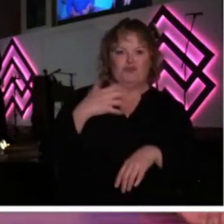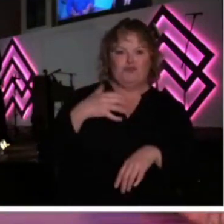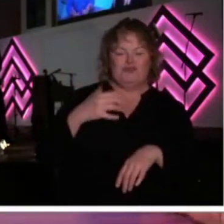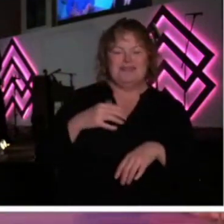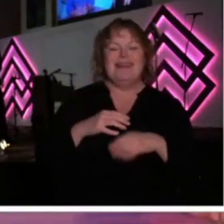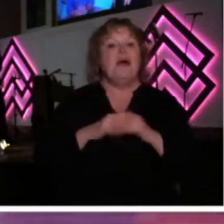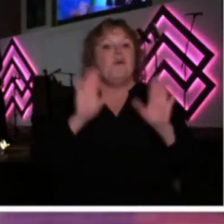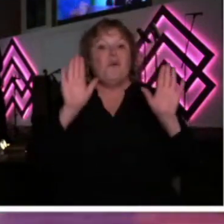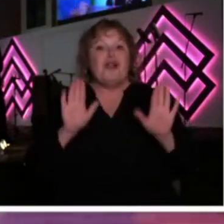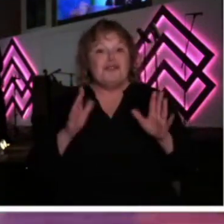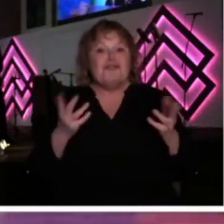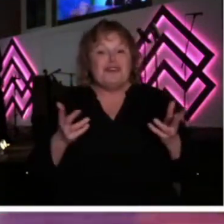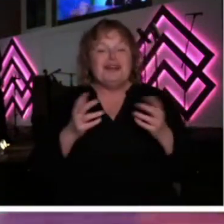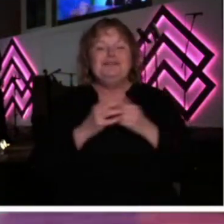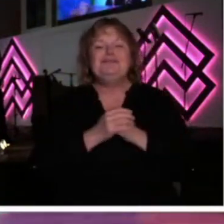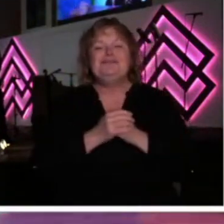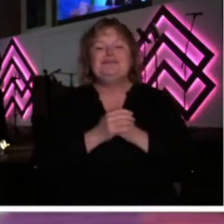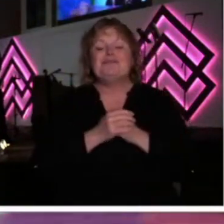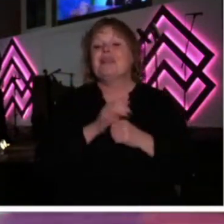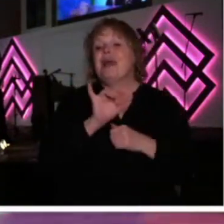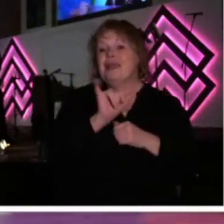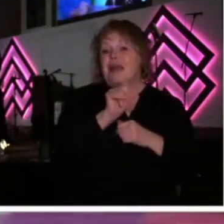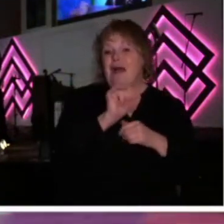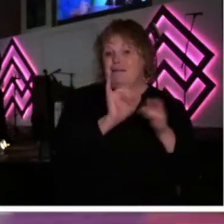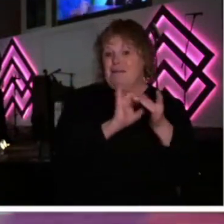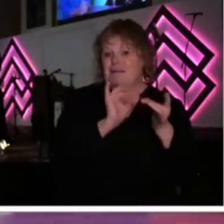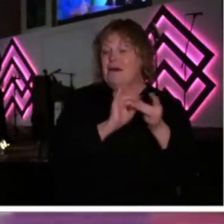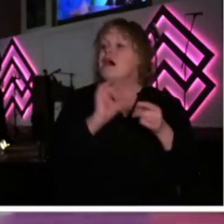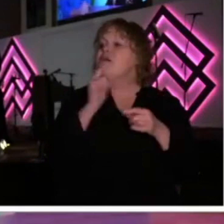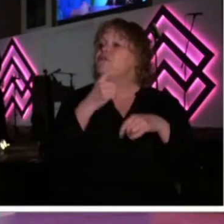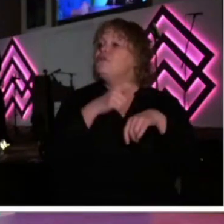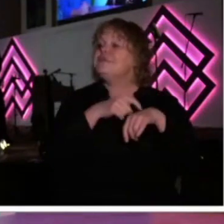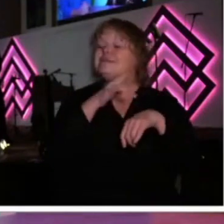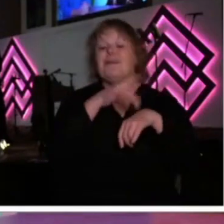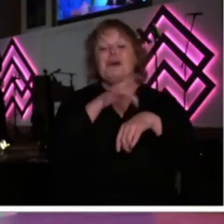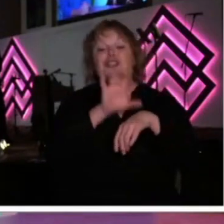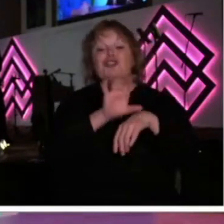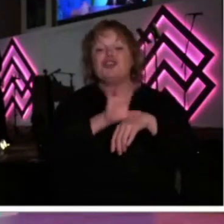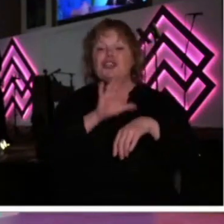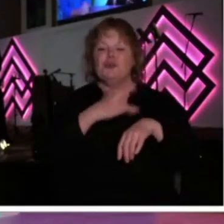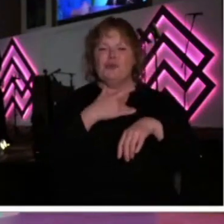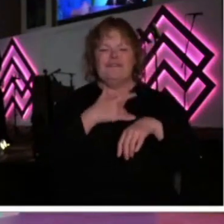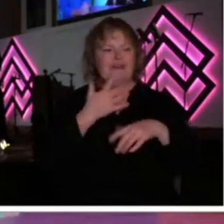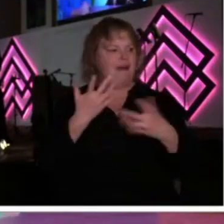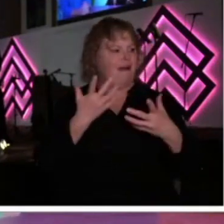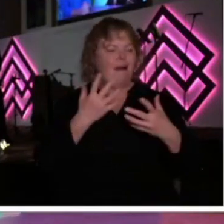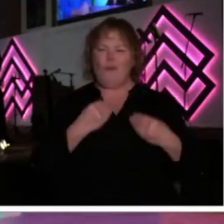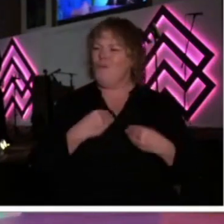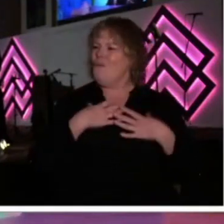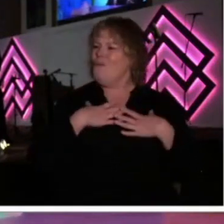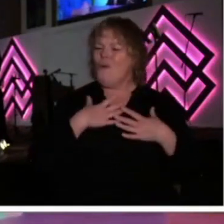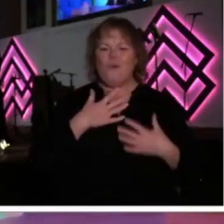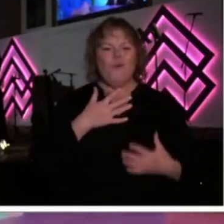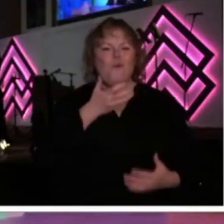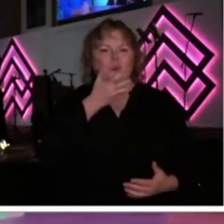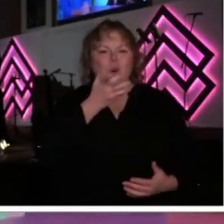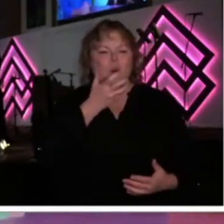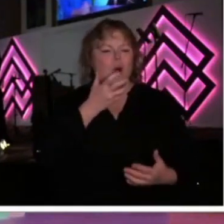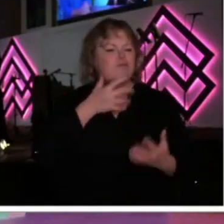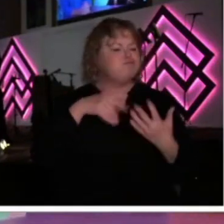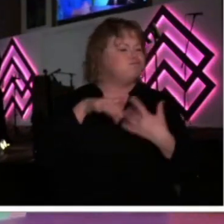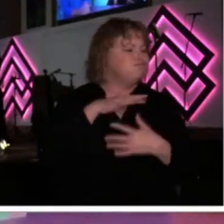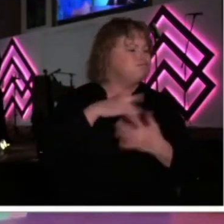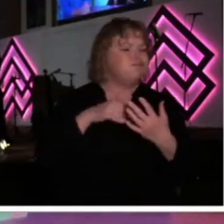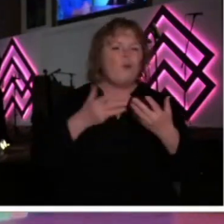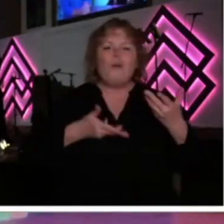that's a wonderful thing. I remember the first time that we stepped into church, like you just felt warmth and the people were just so kind